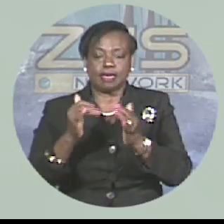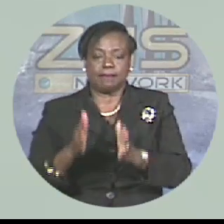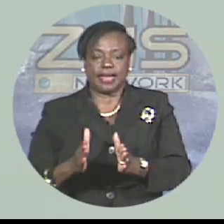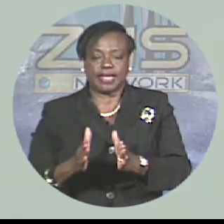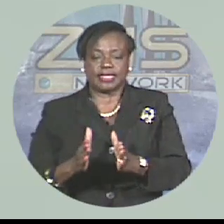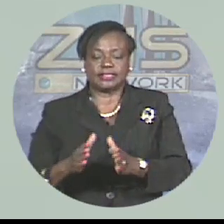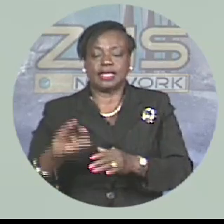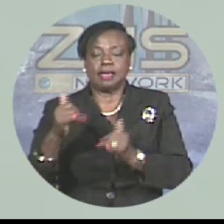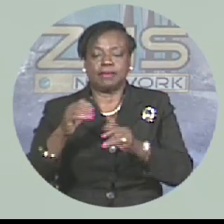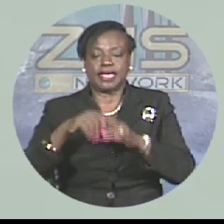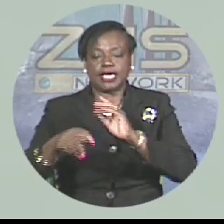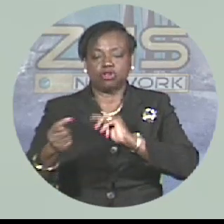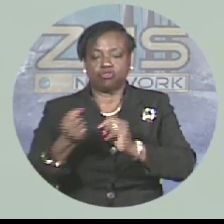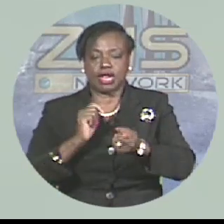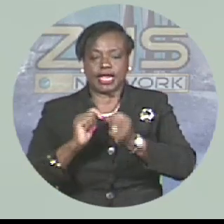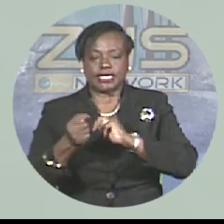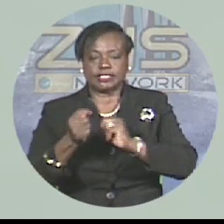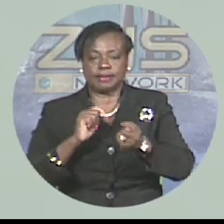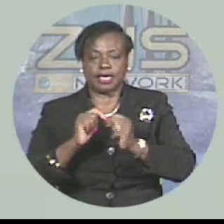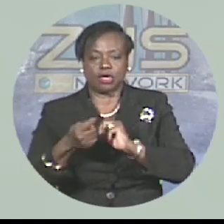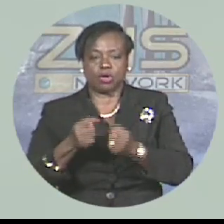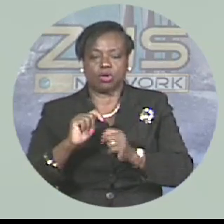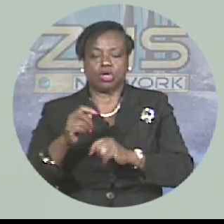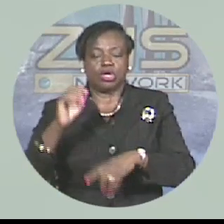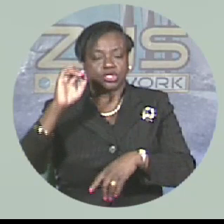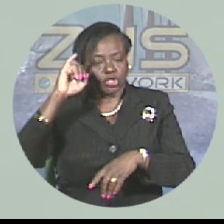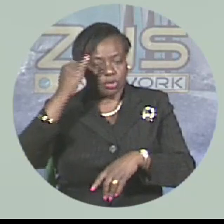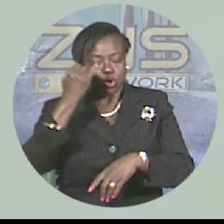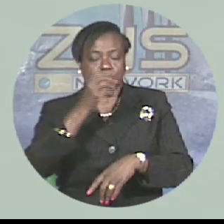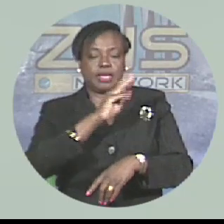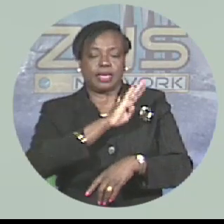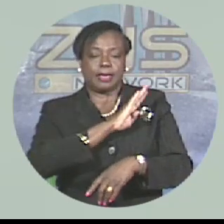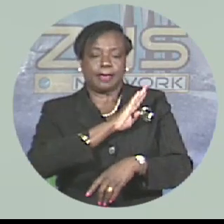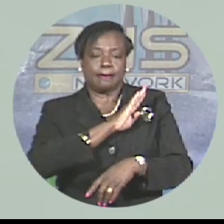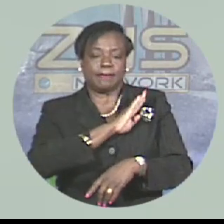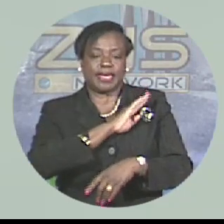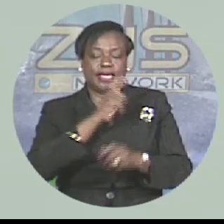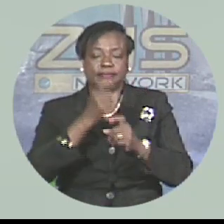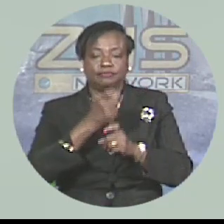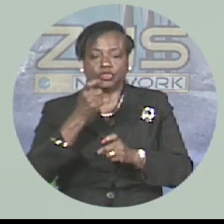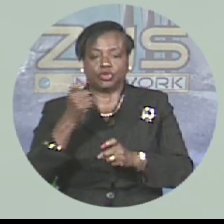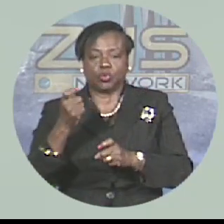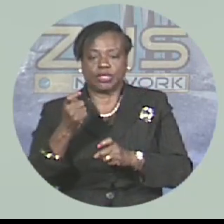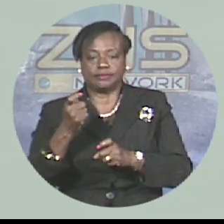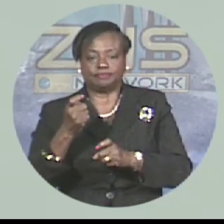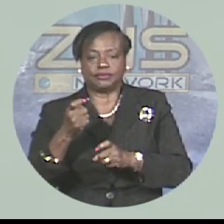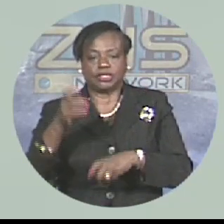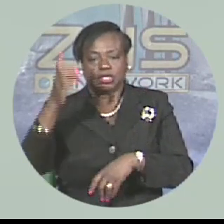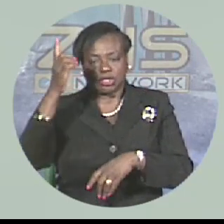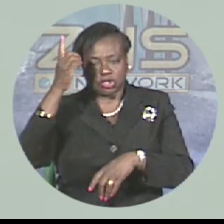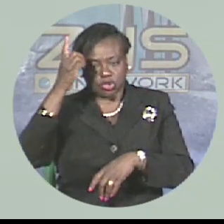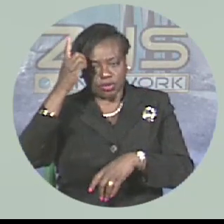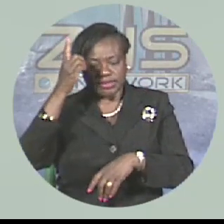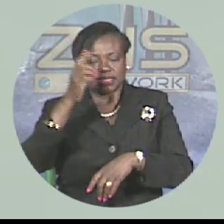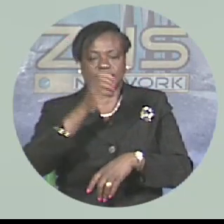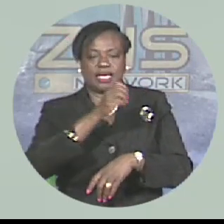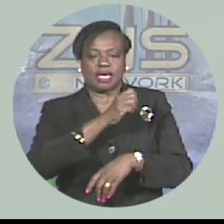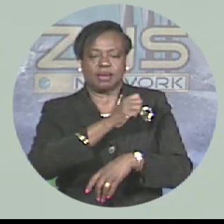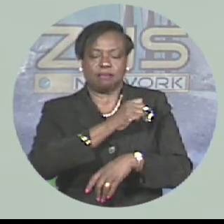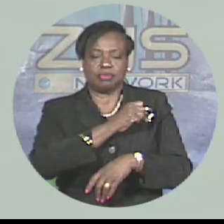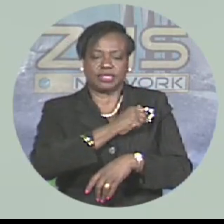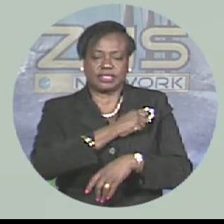and Tobago. Jacoby Bain won his opening round boys singles match 6-2 and 4. Dante and Brister teaming with Juan Calado